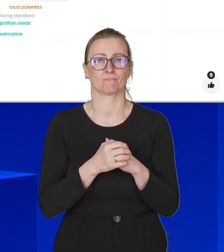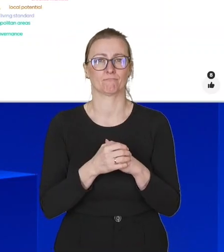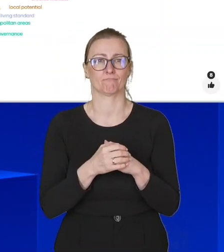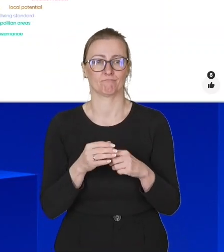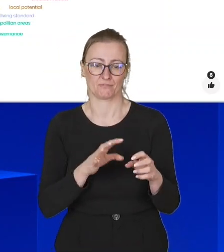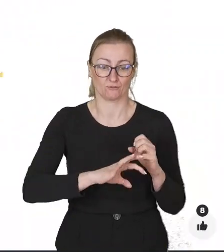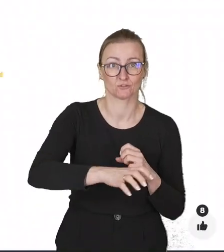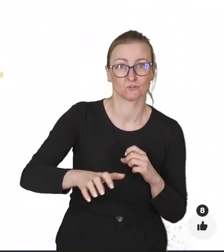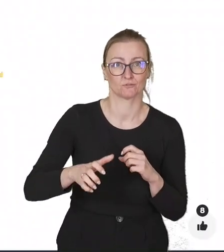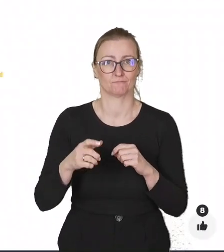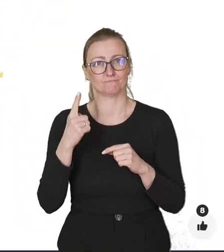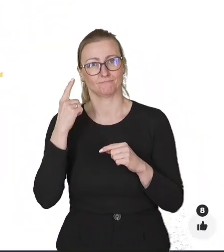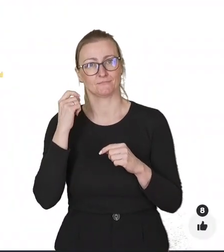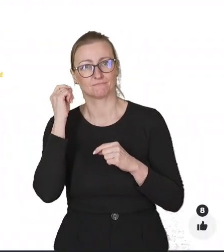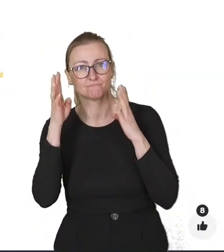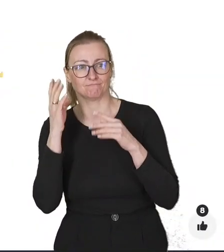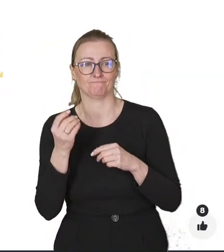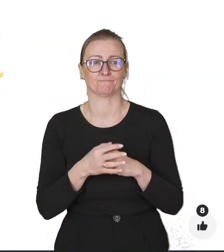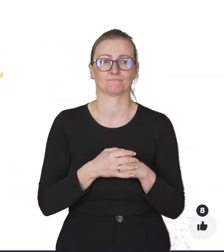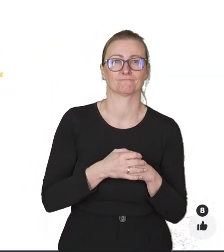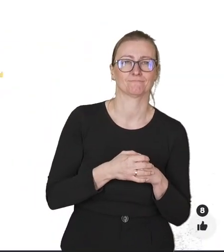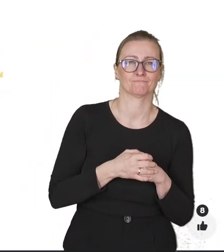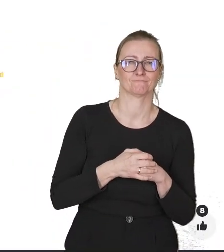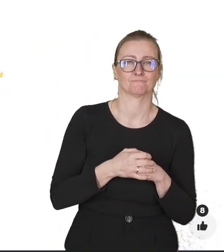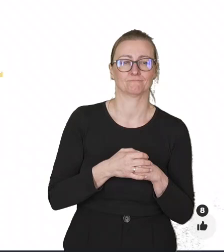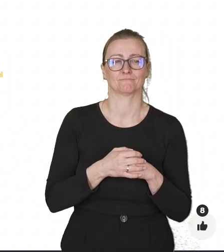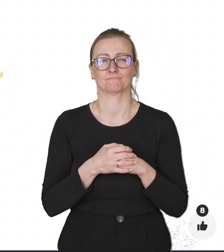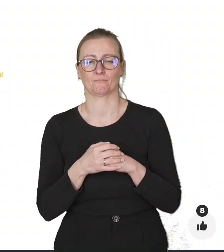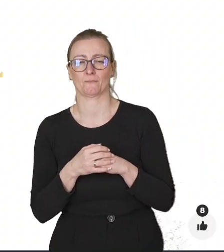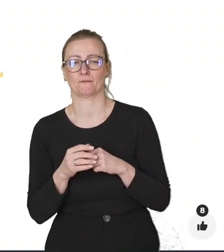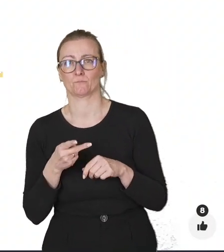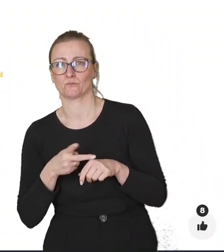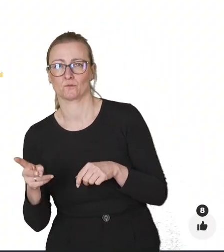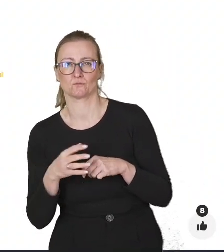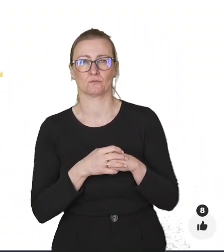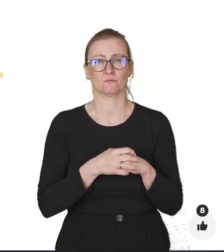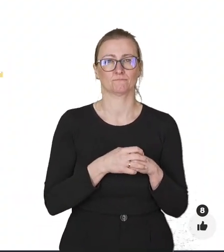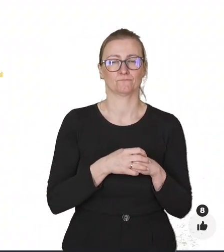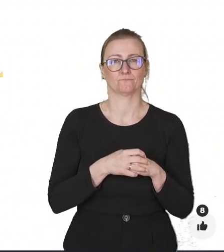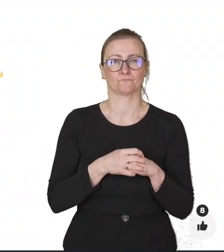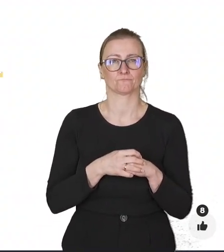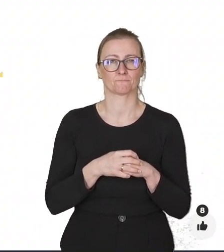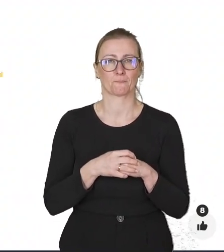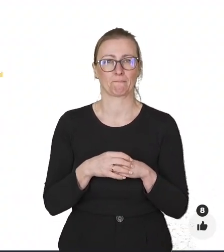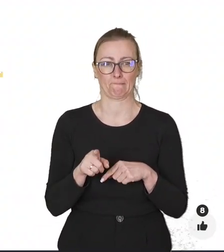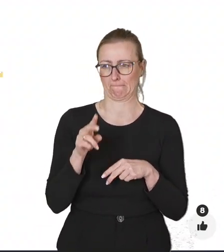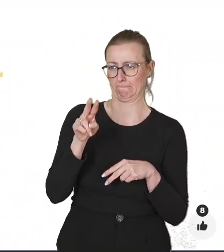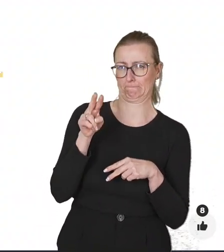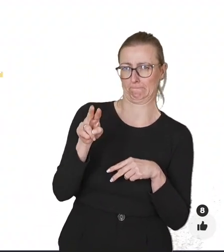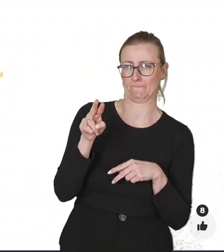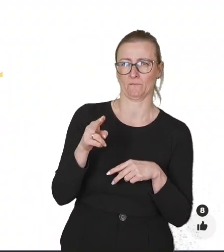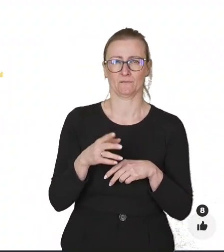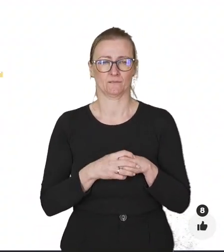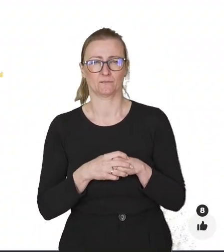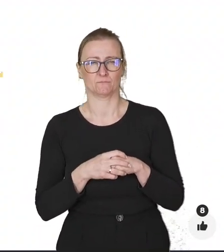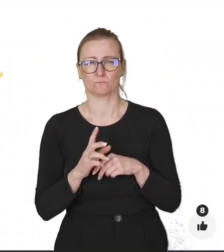There are the concepts which, in your opinion, are the answer for the question, what aspects of the cohesion policy are the key